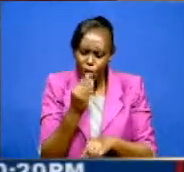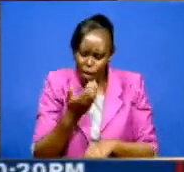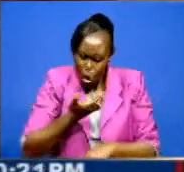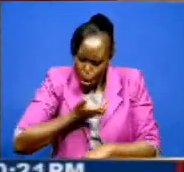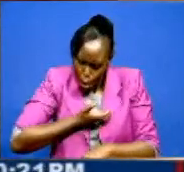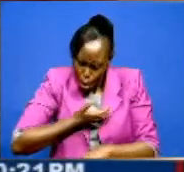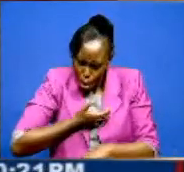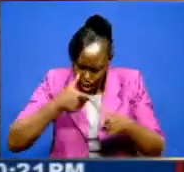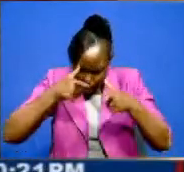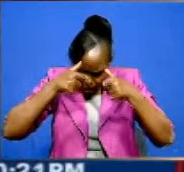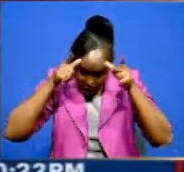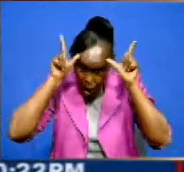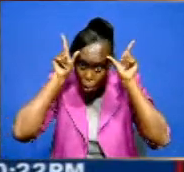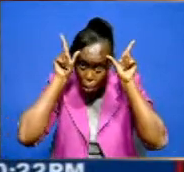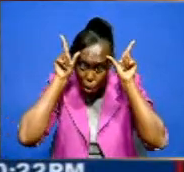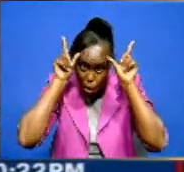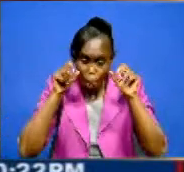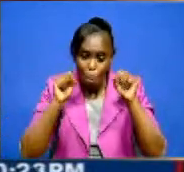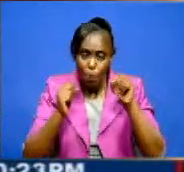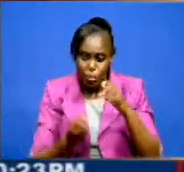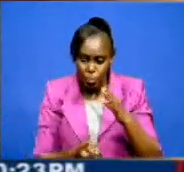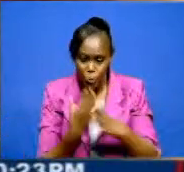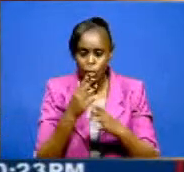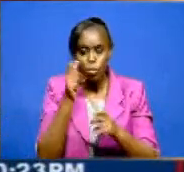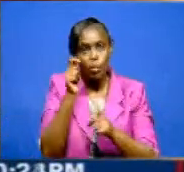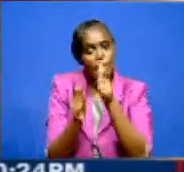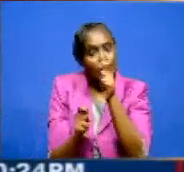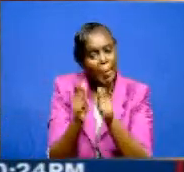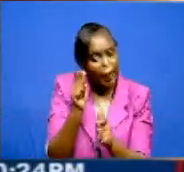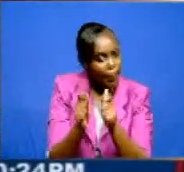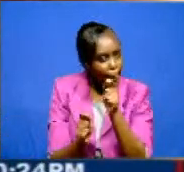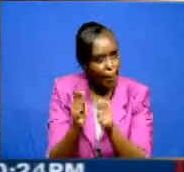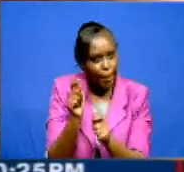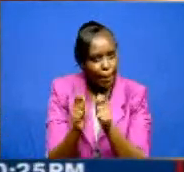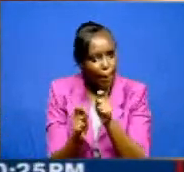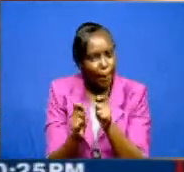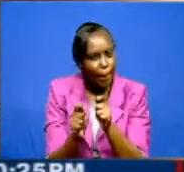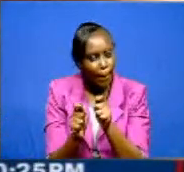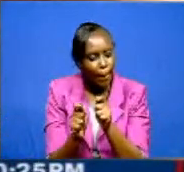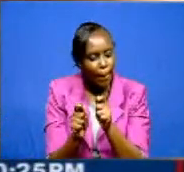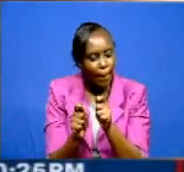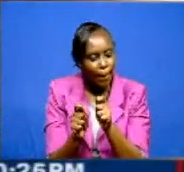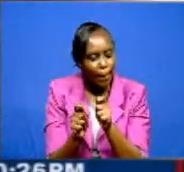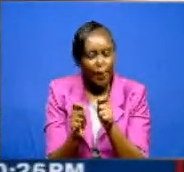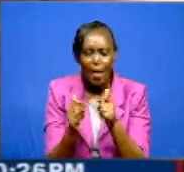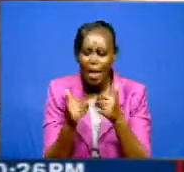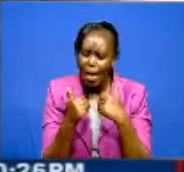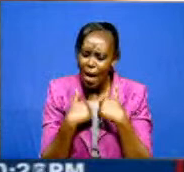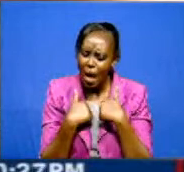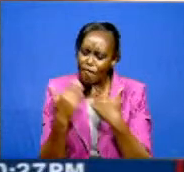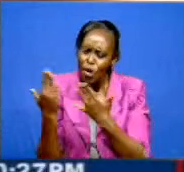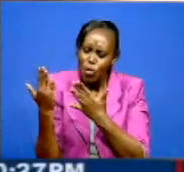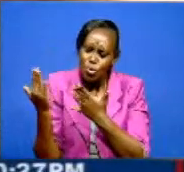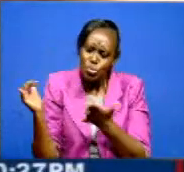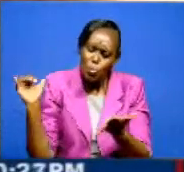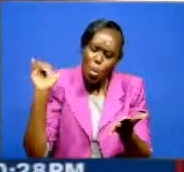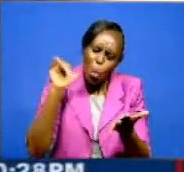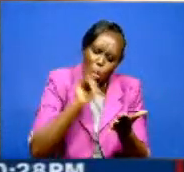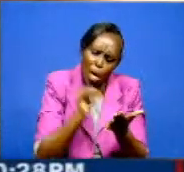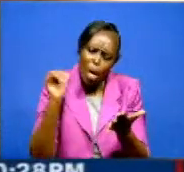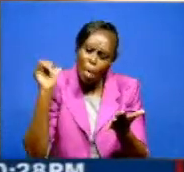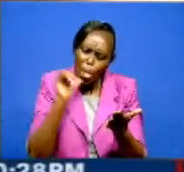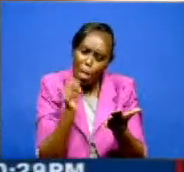here so that they can produce milk. They can produce milk. We have to import